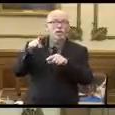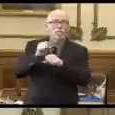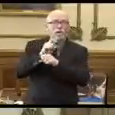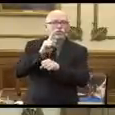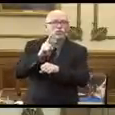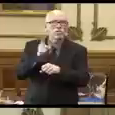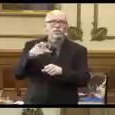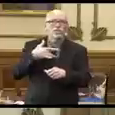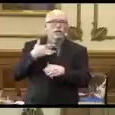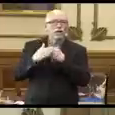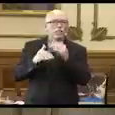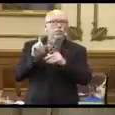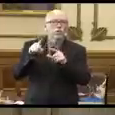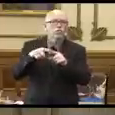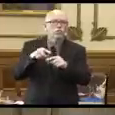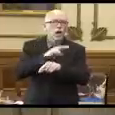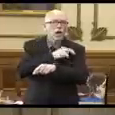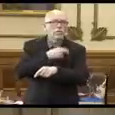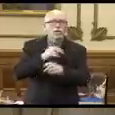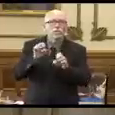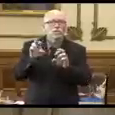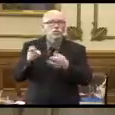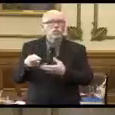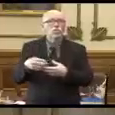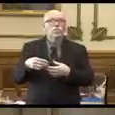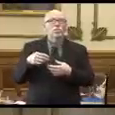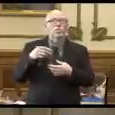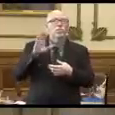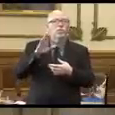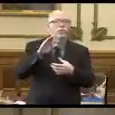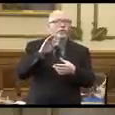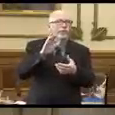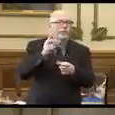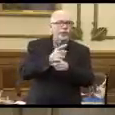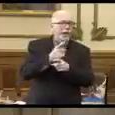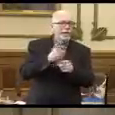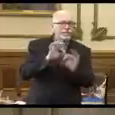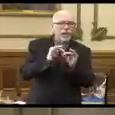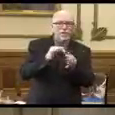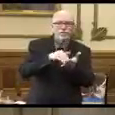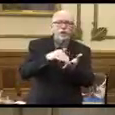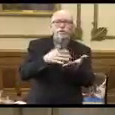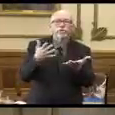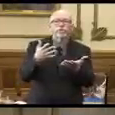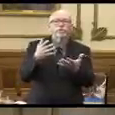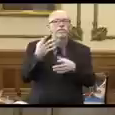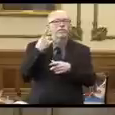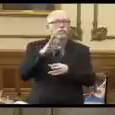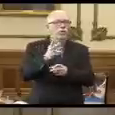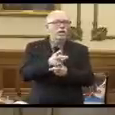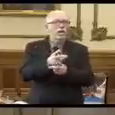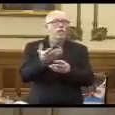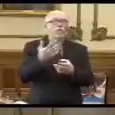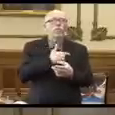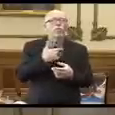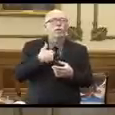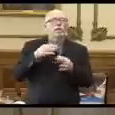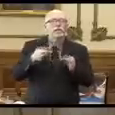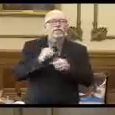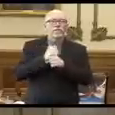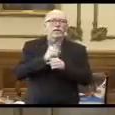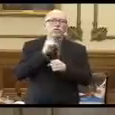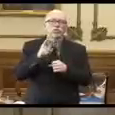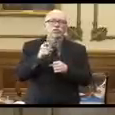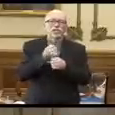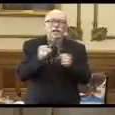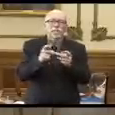to the emergency room, comfortable going to their internal medicine doctor or their family doctor to get care. We are definitely making sure that that is